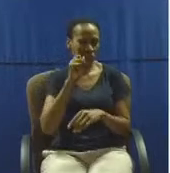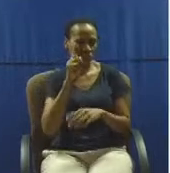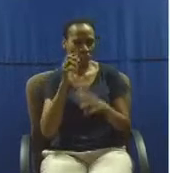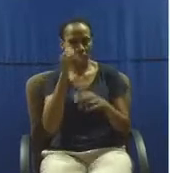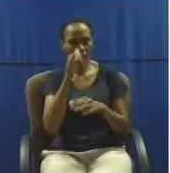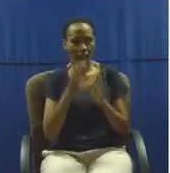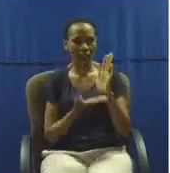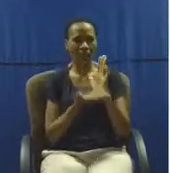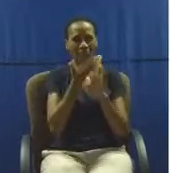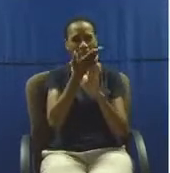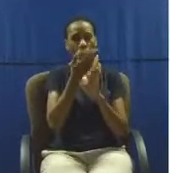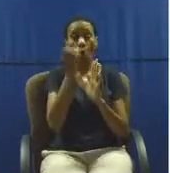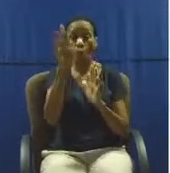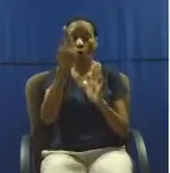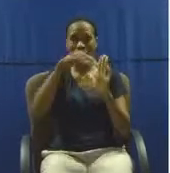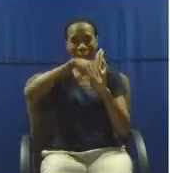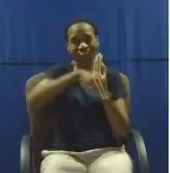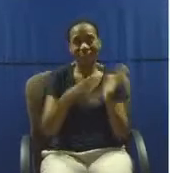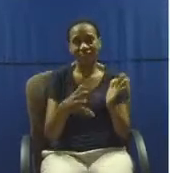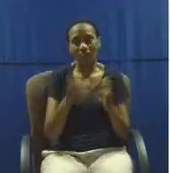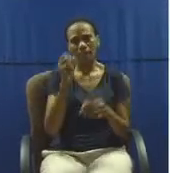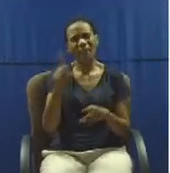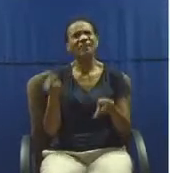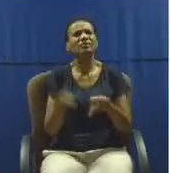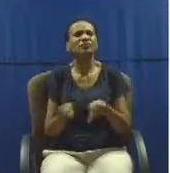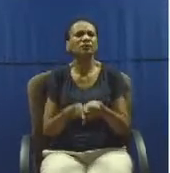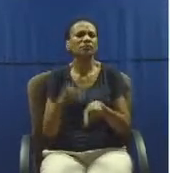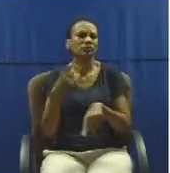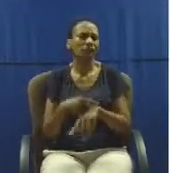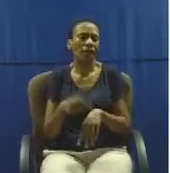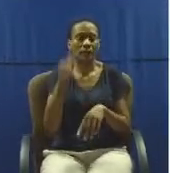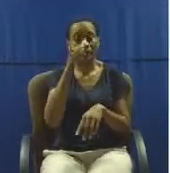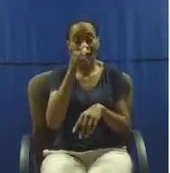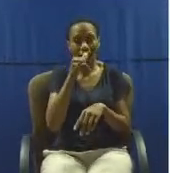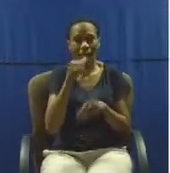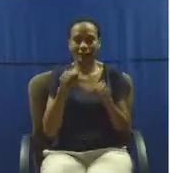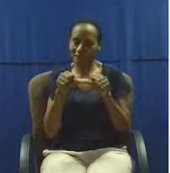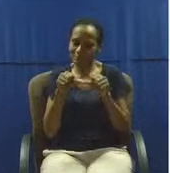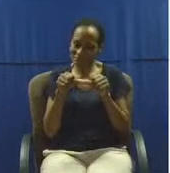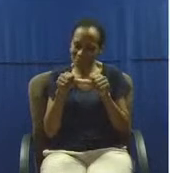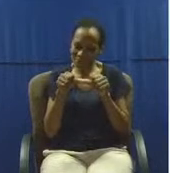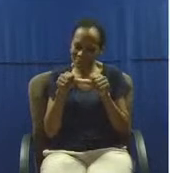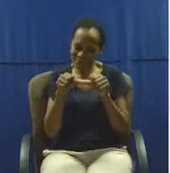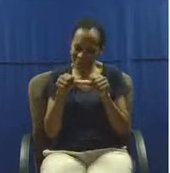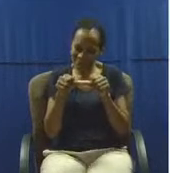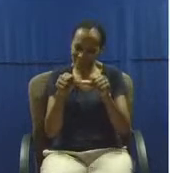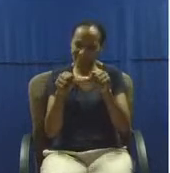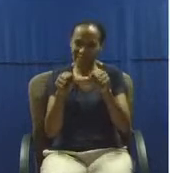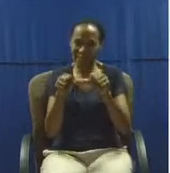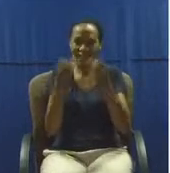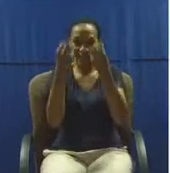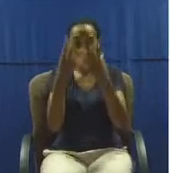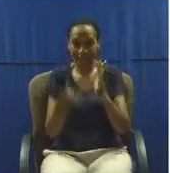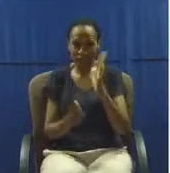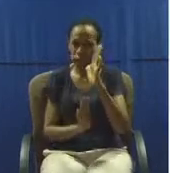informing our responses, the reality is that crime remains stubbornly high in our